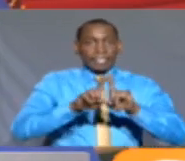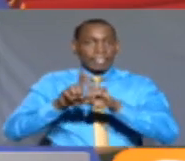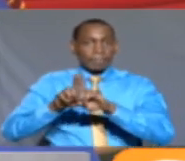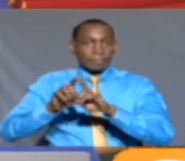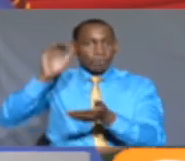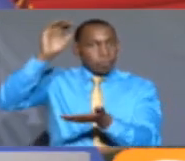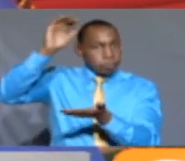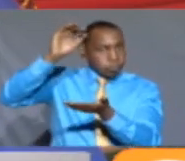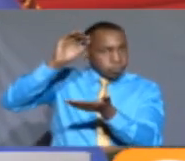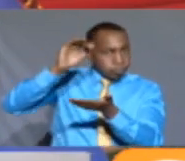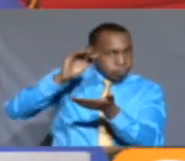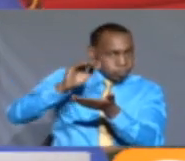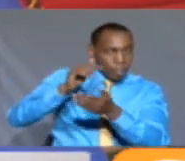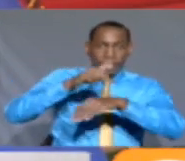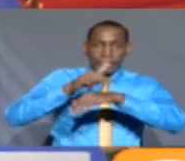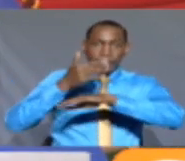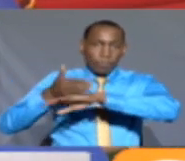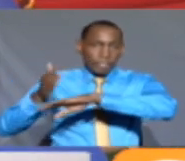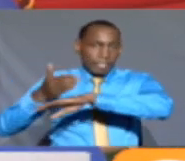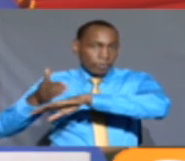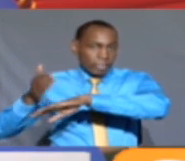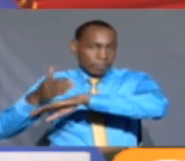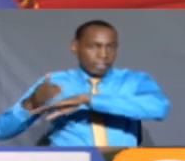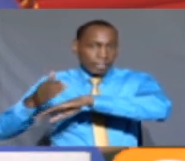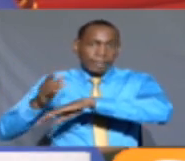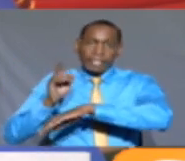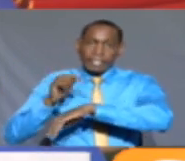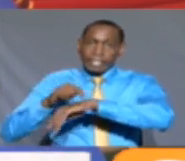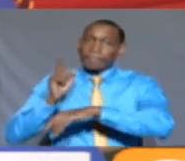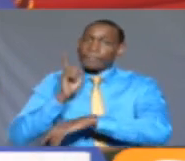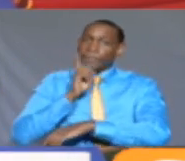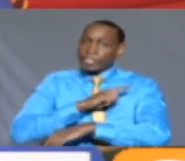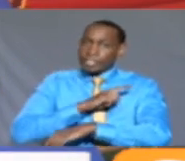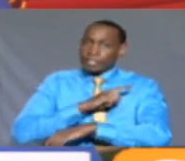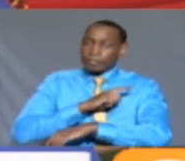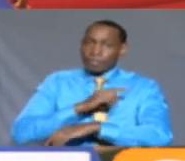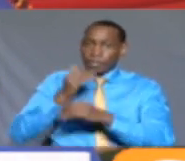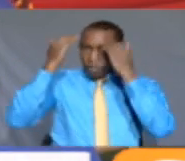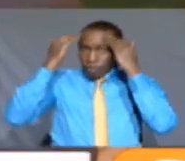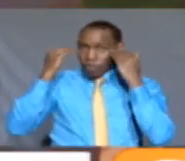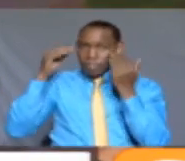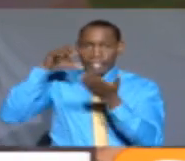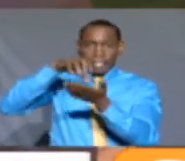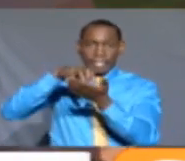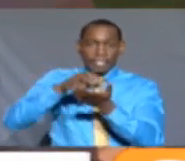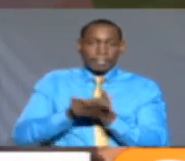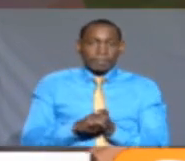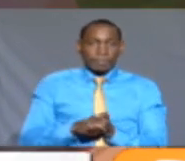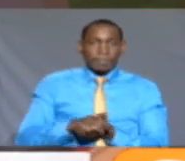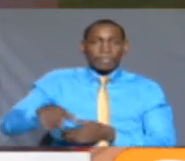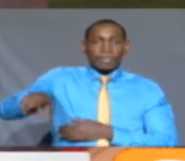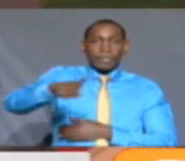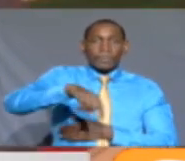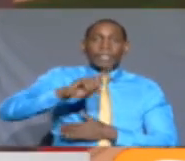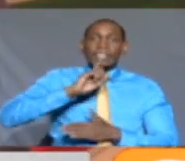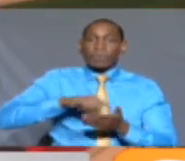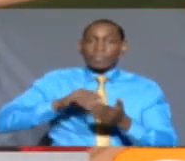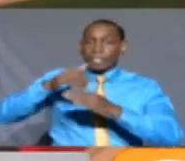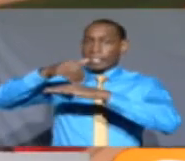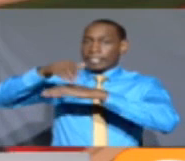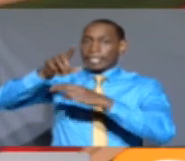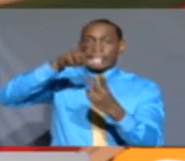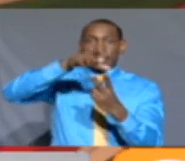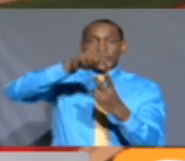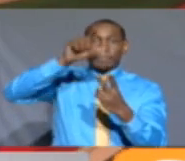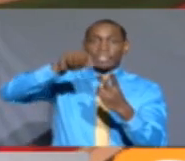and also reduce the time wasted in conclusion of court cases. We are not going to say we are